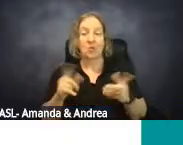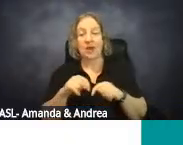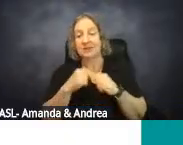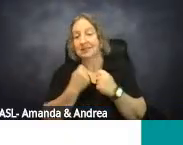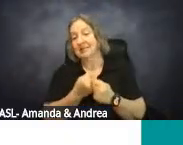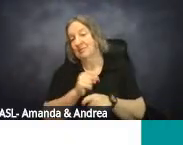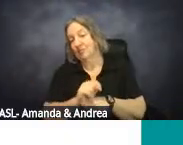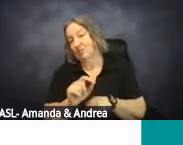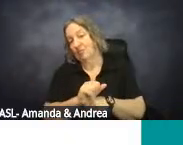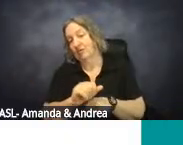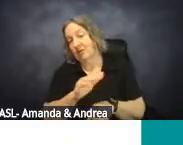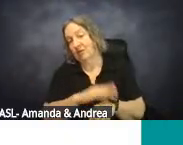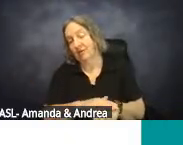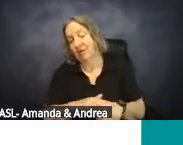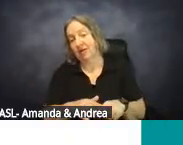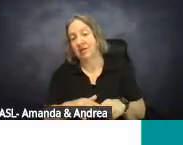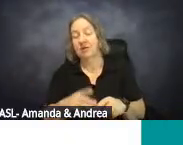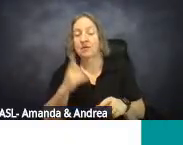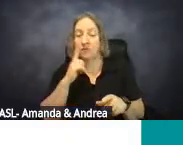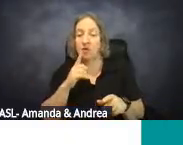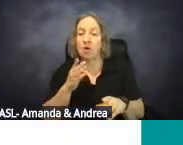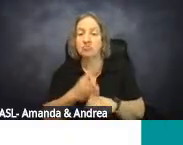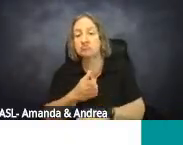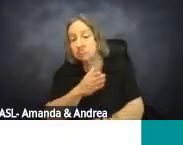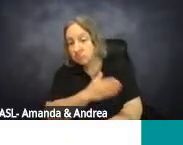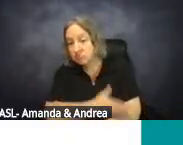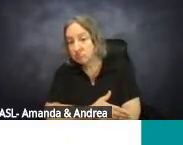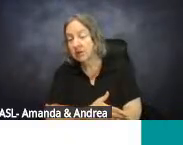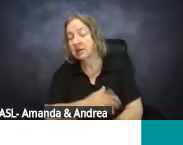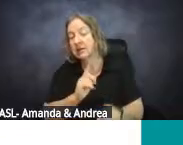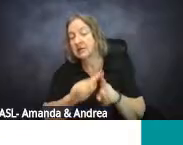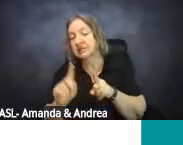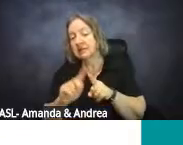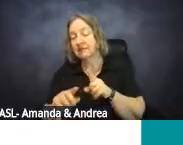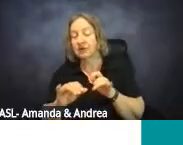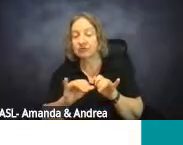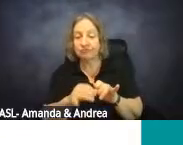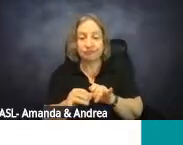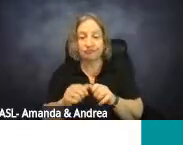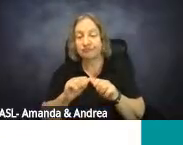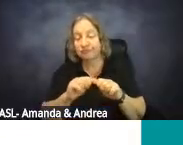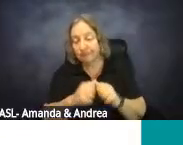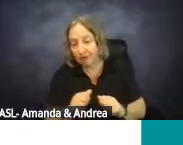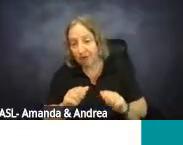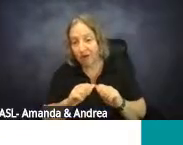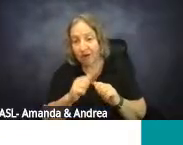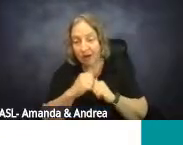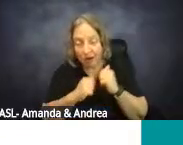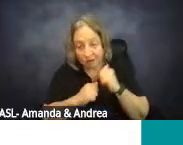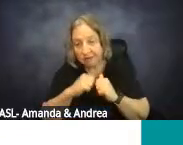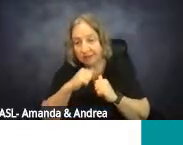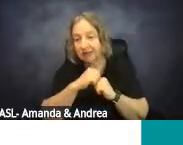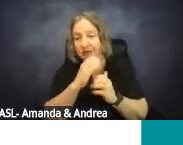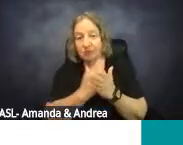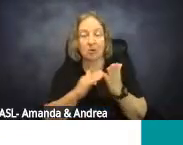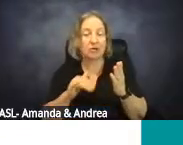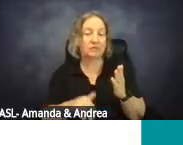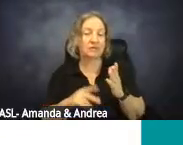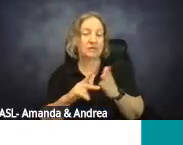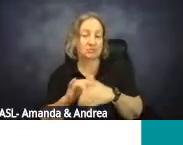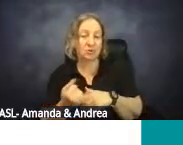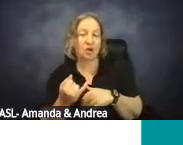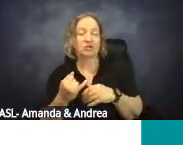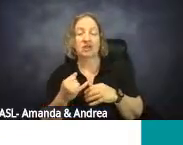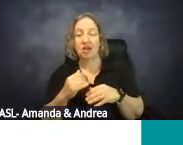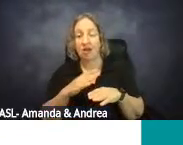working on as far as advancing different architectural elements on this project corridor